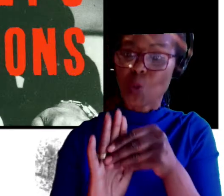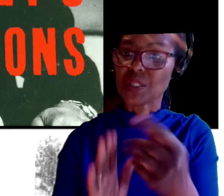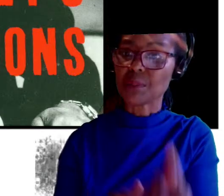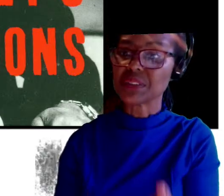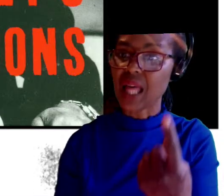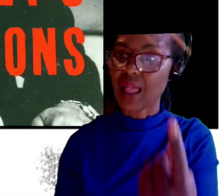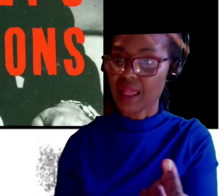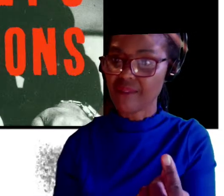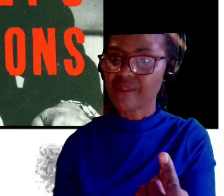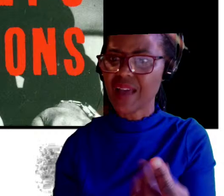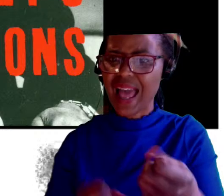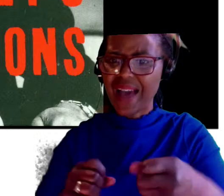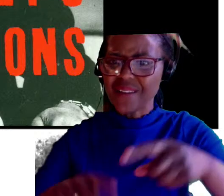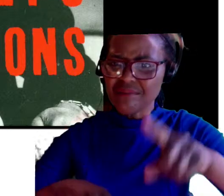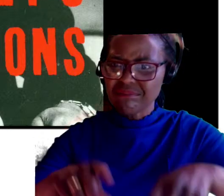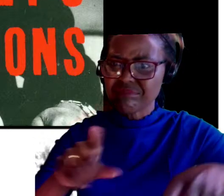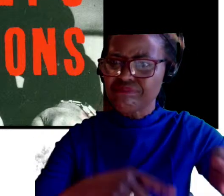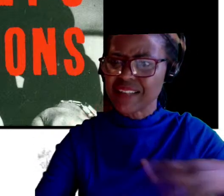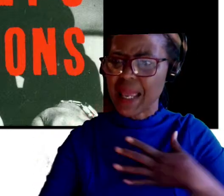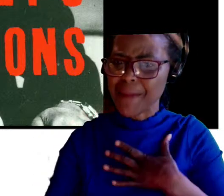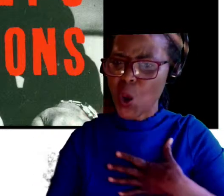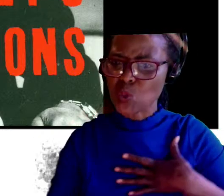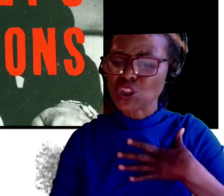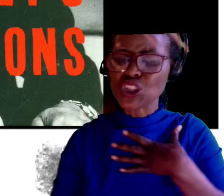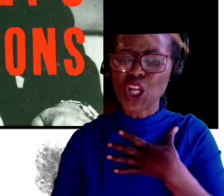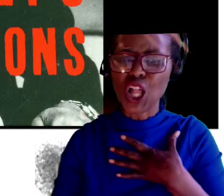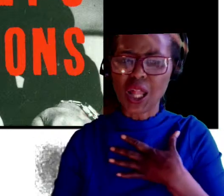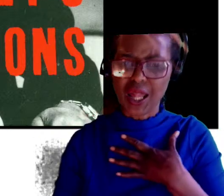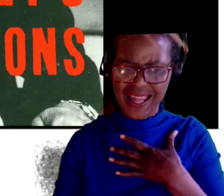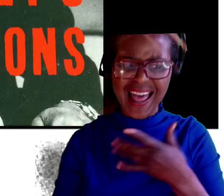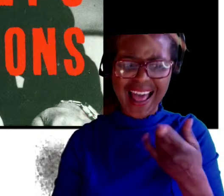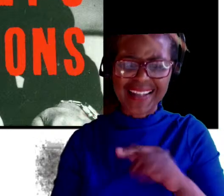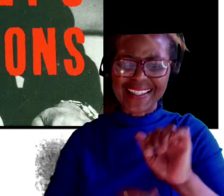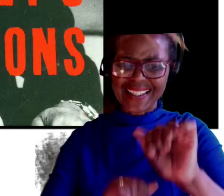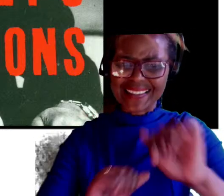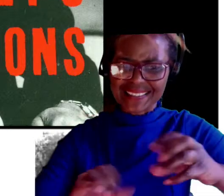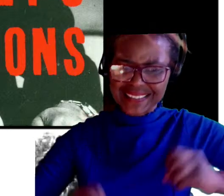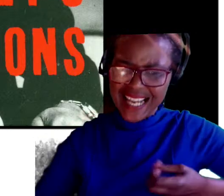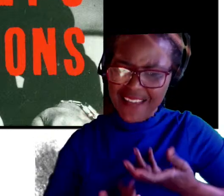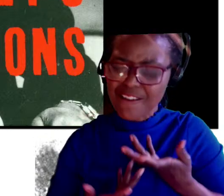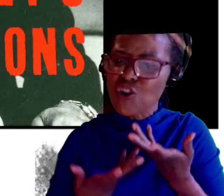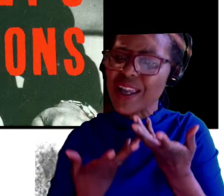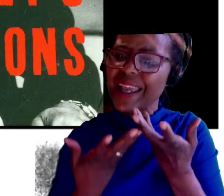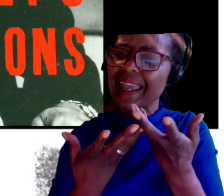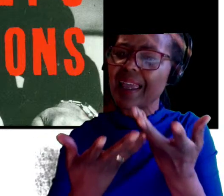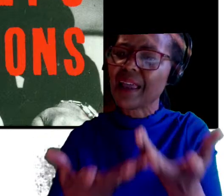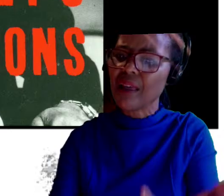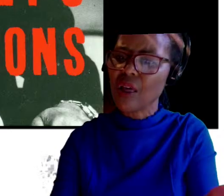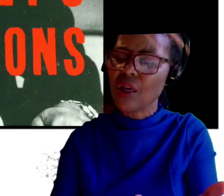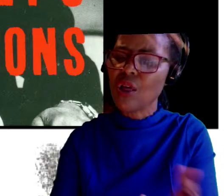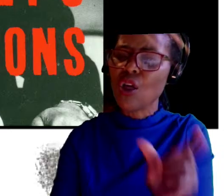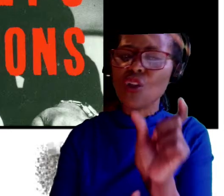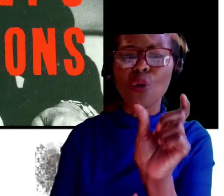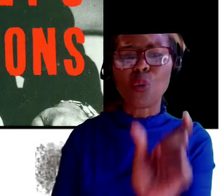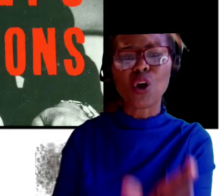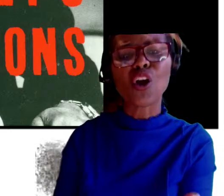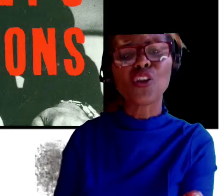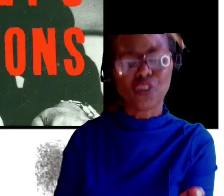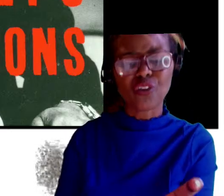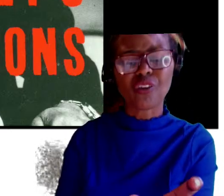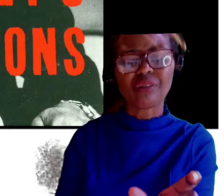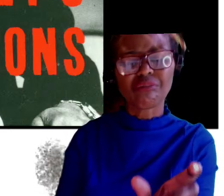range of emotions, yet a remarkable ease in the delivery, the sense that the words might ring through the ages, and to my